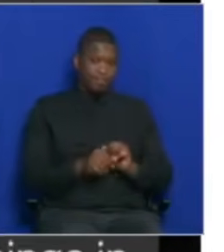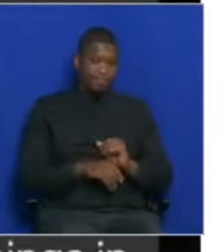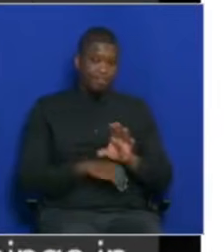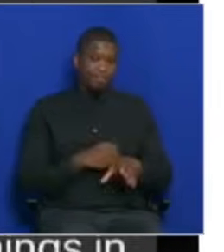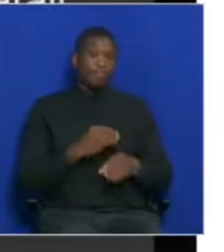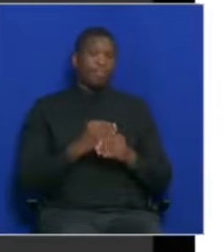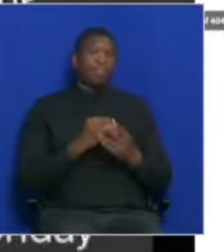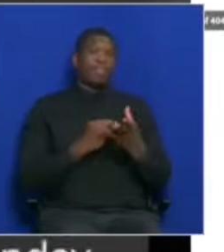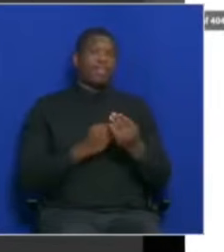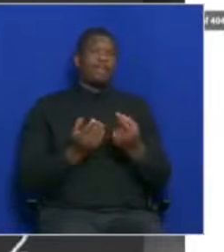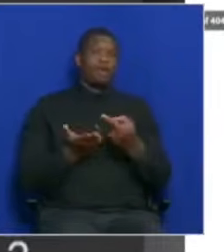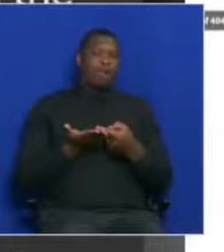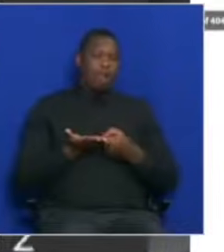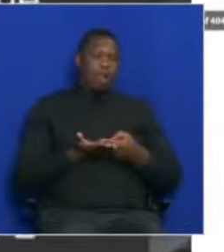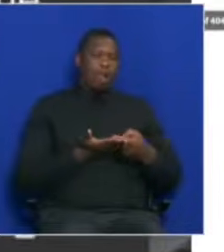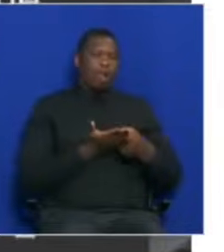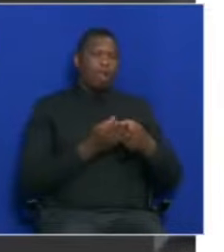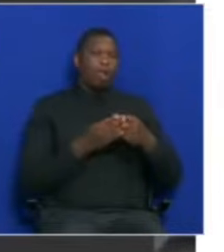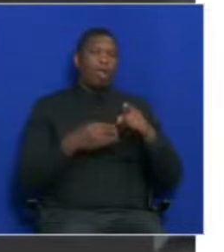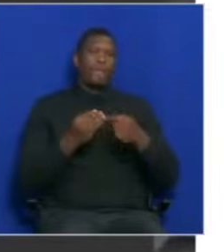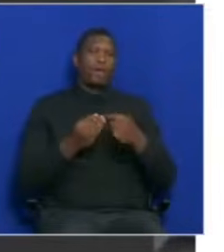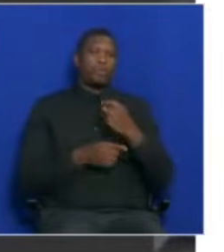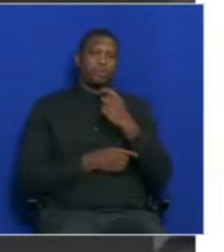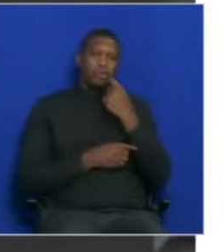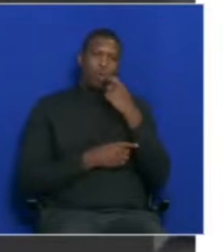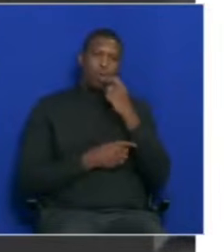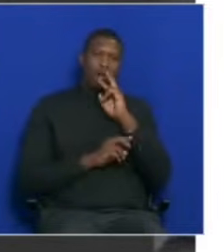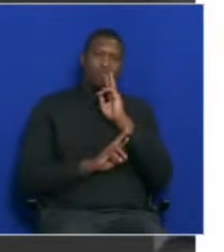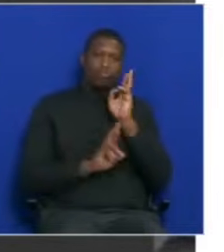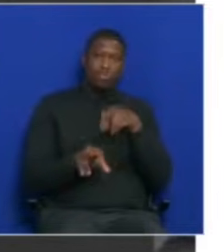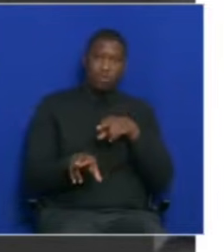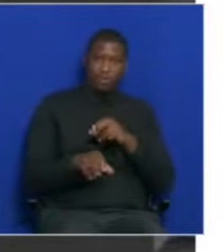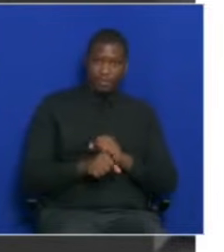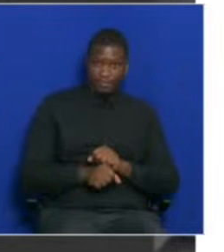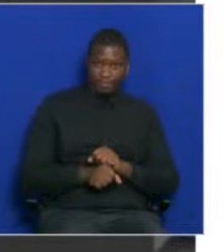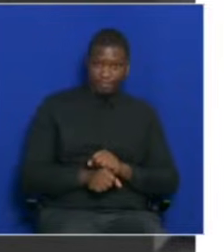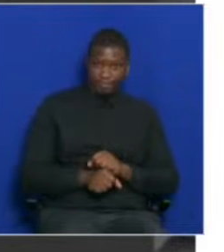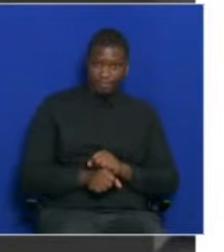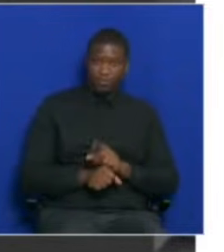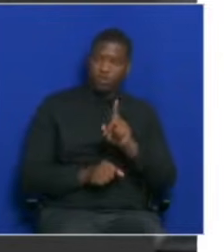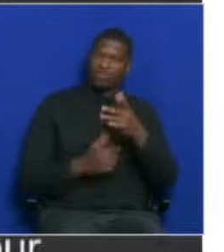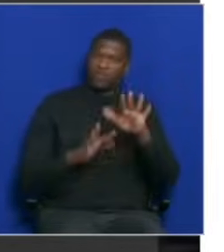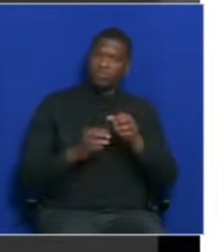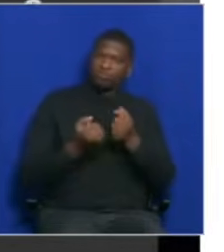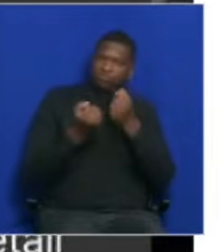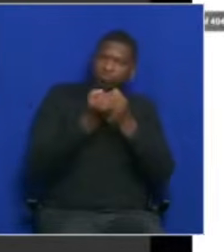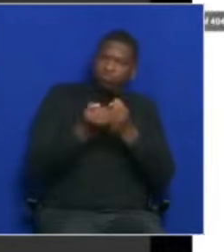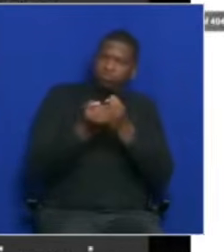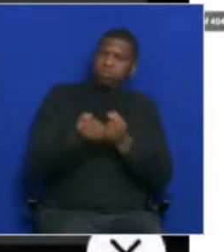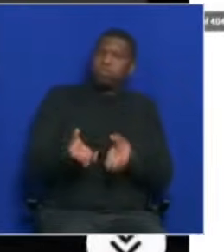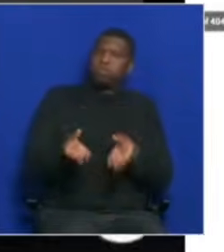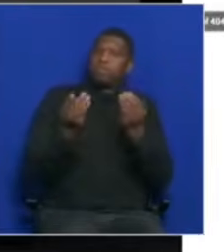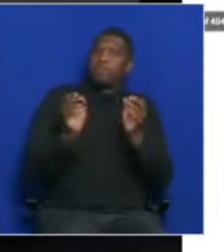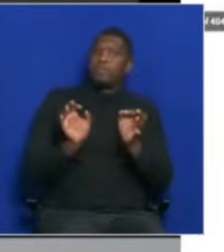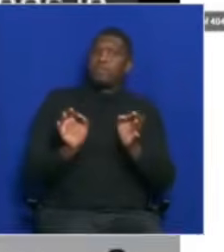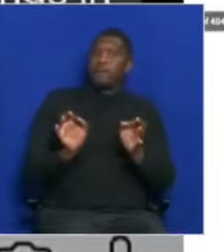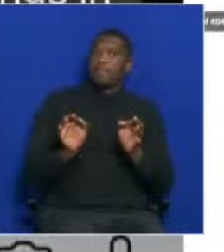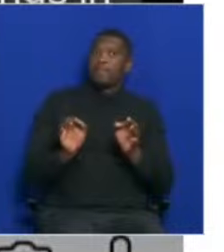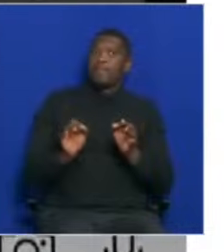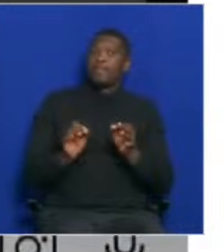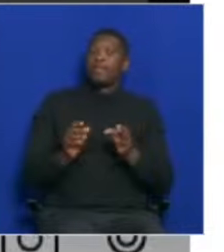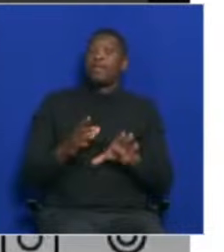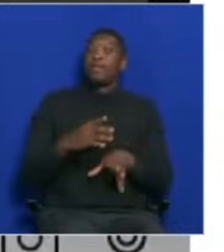White report, which you assisted in obtaining. And then if you go down, you'll